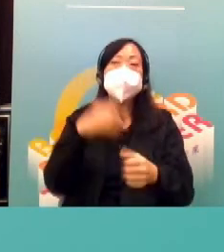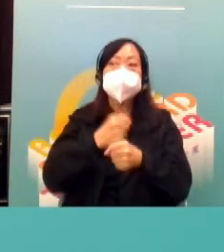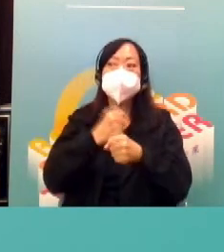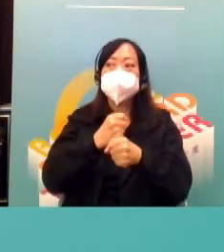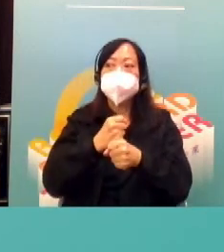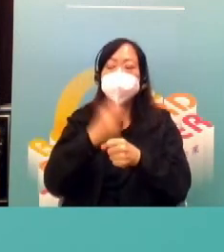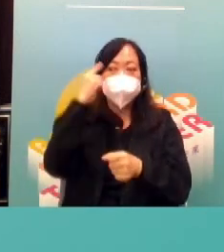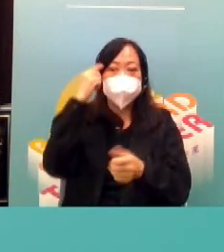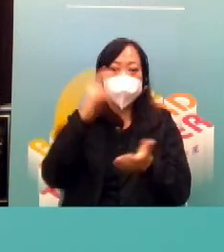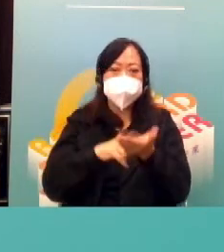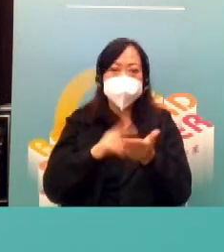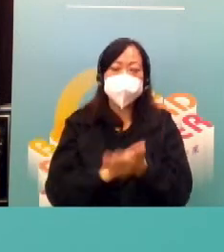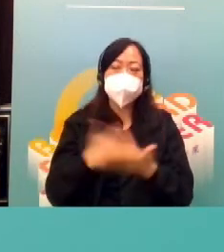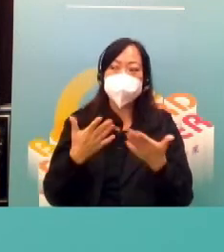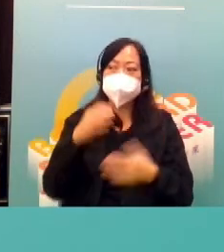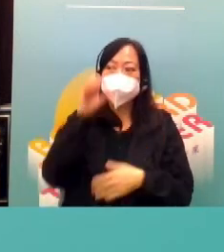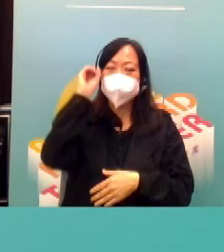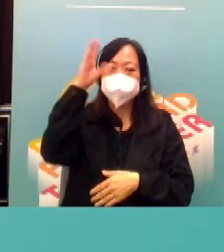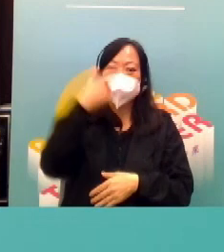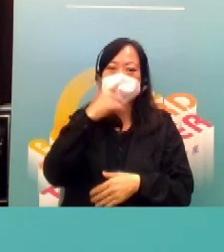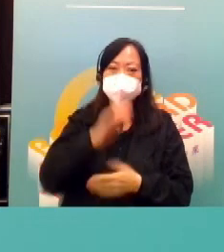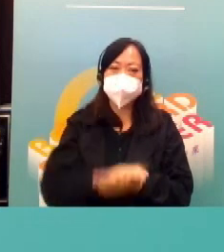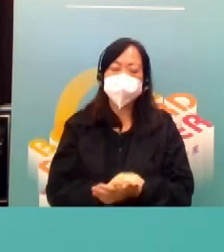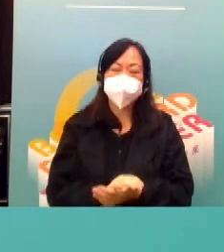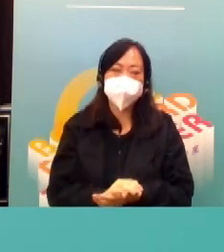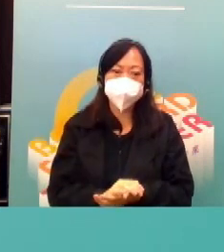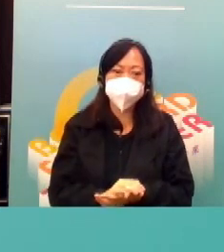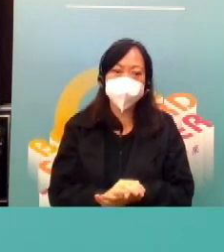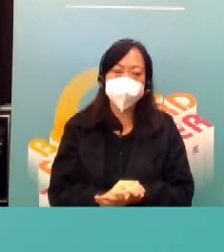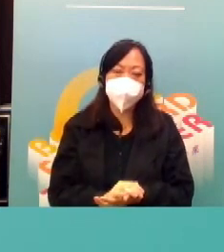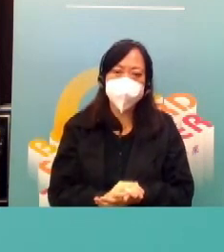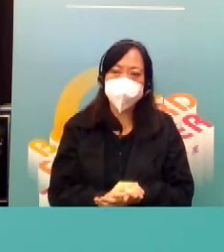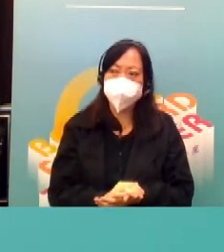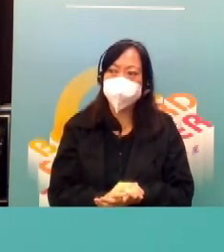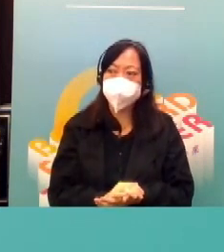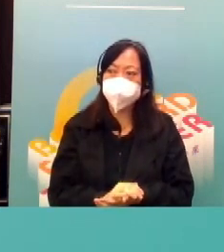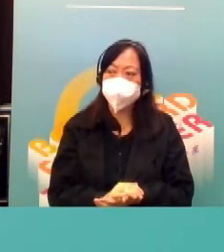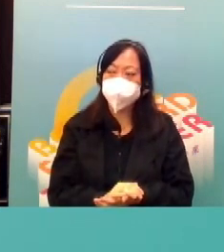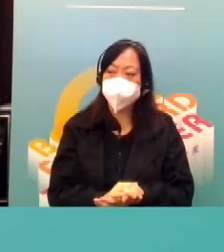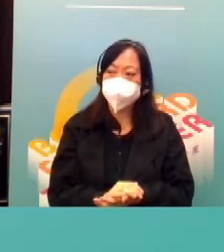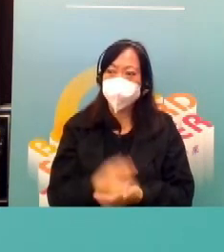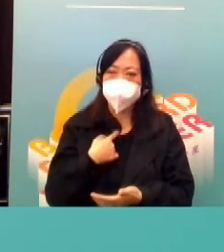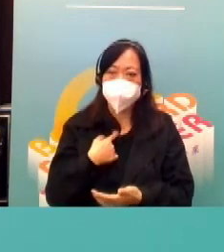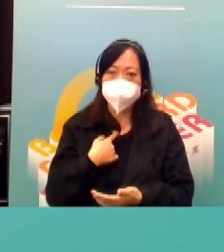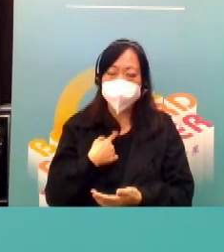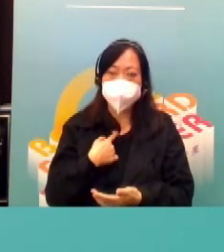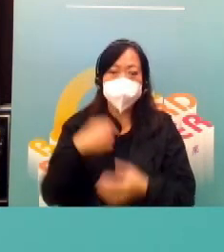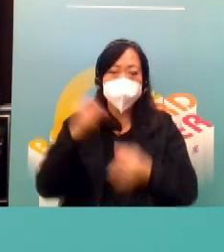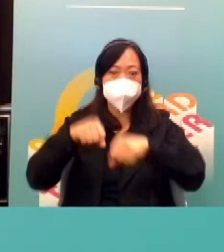innovation, ready to work with new partners on new things. And number three